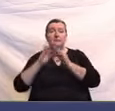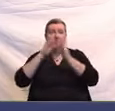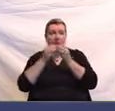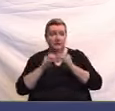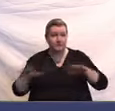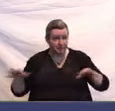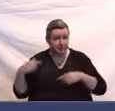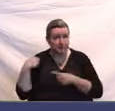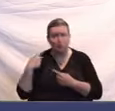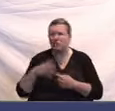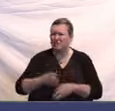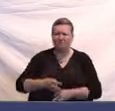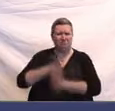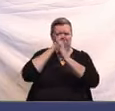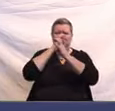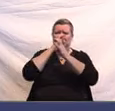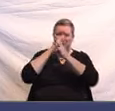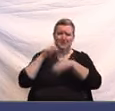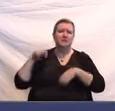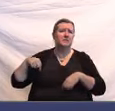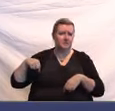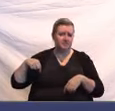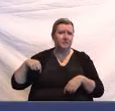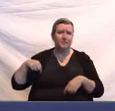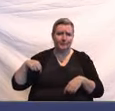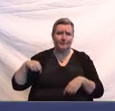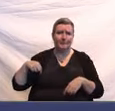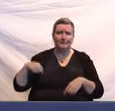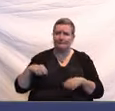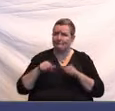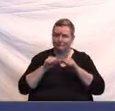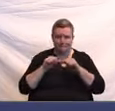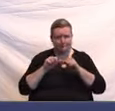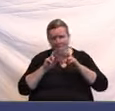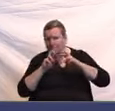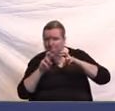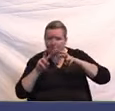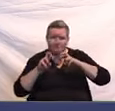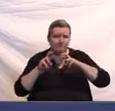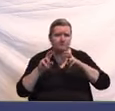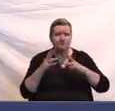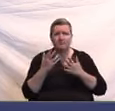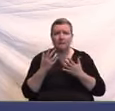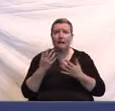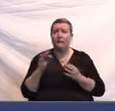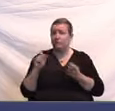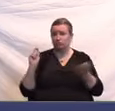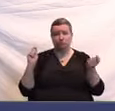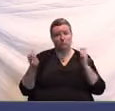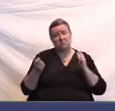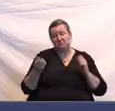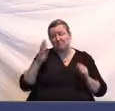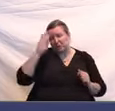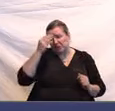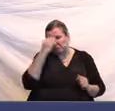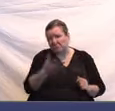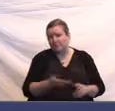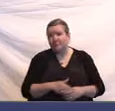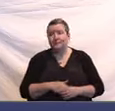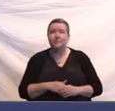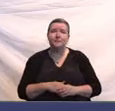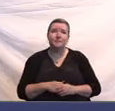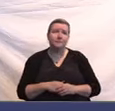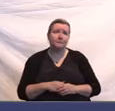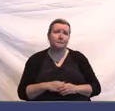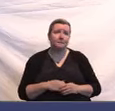something we constantly look at and will continue to constantly look at. Thank you. Let's go to Joey and then